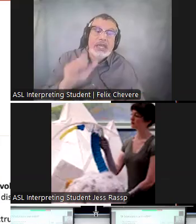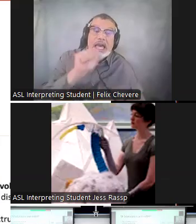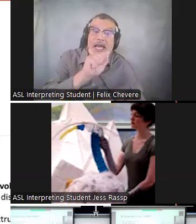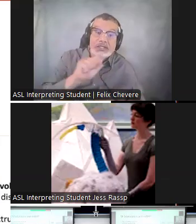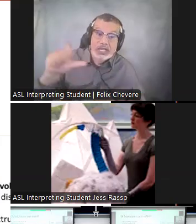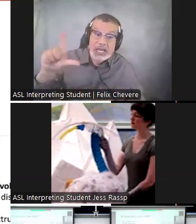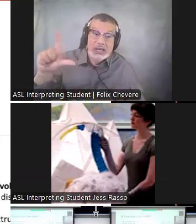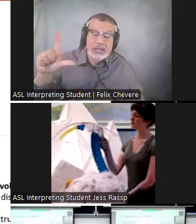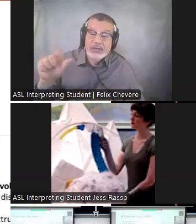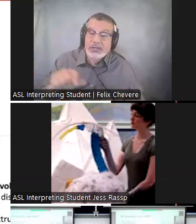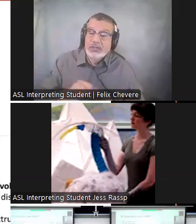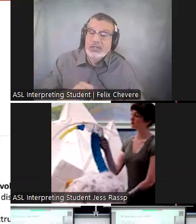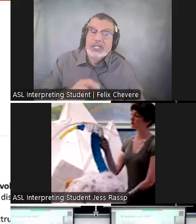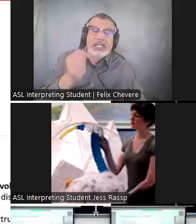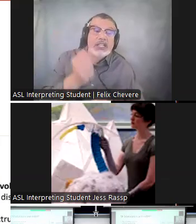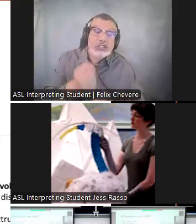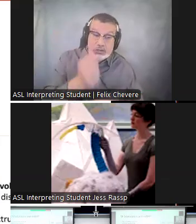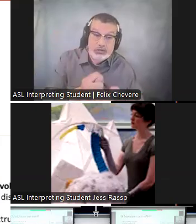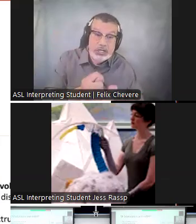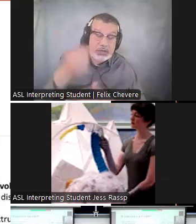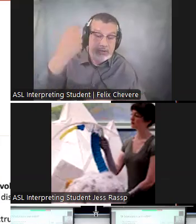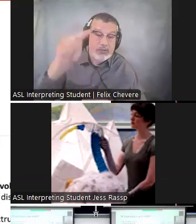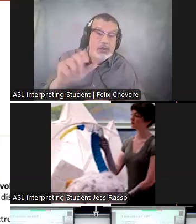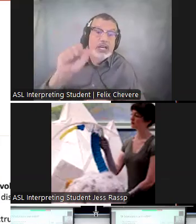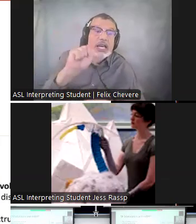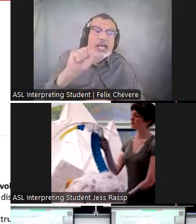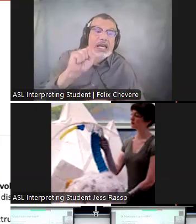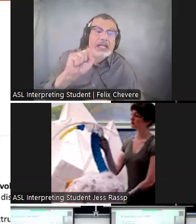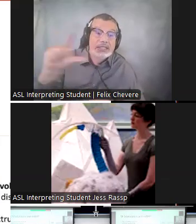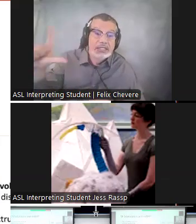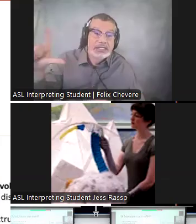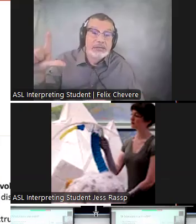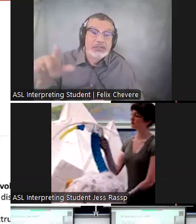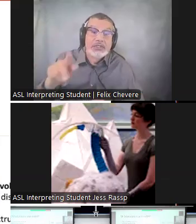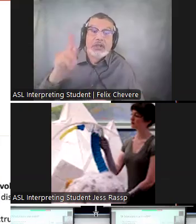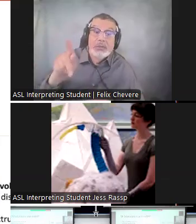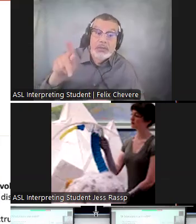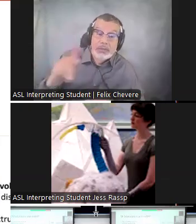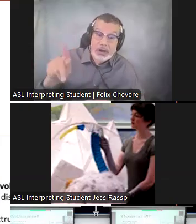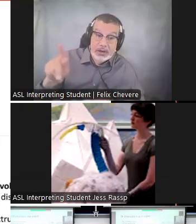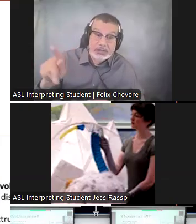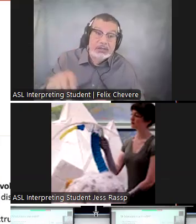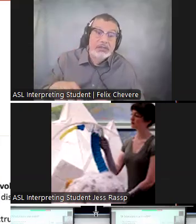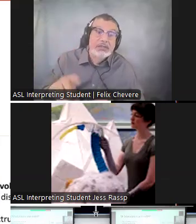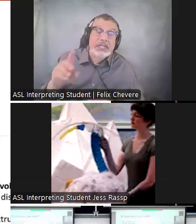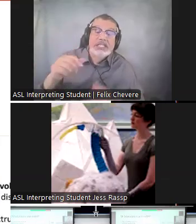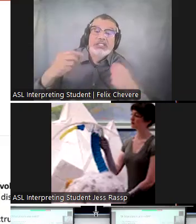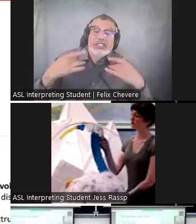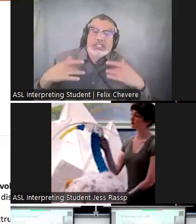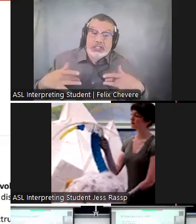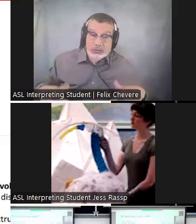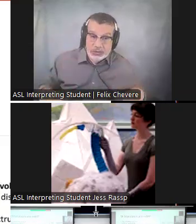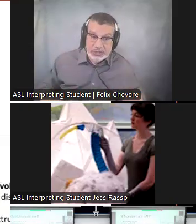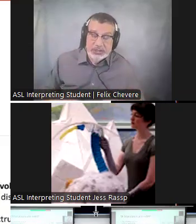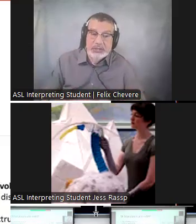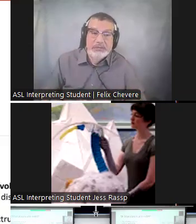treat these, they have used these activators to treat this. I know, right? It's like, what in the world?